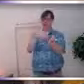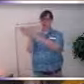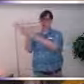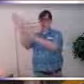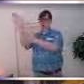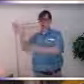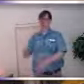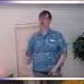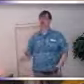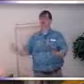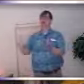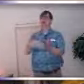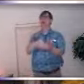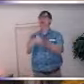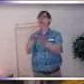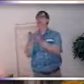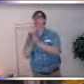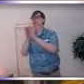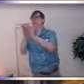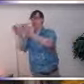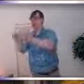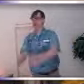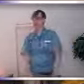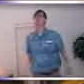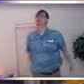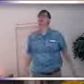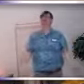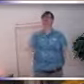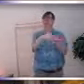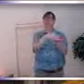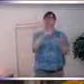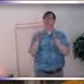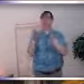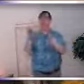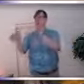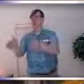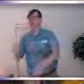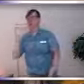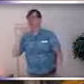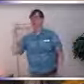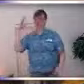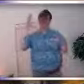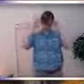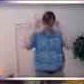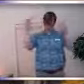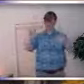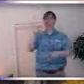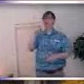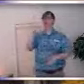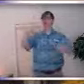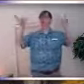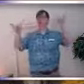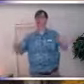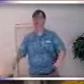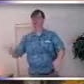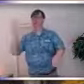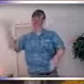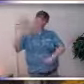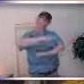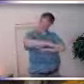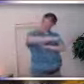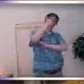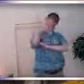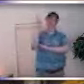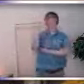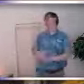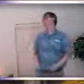can respond. How do you respond? With the intention that you set that day. If the